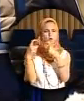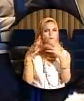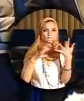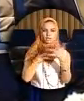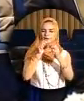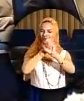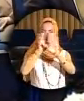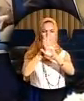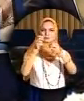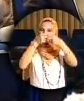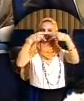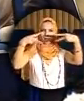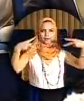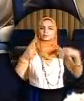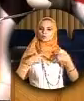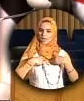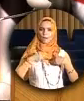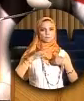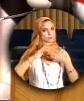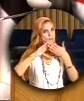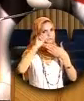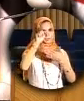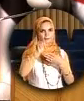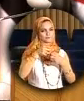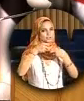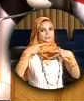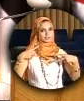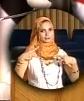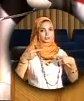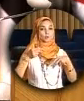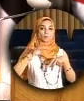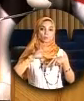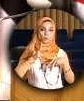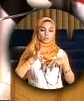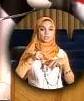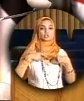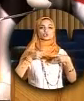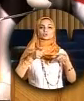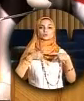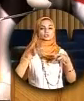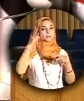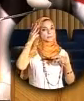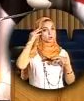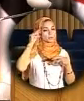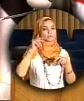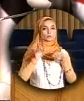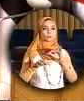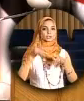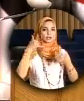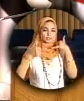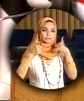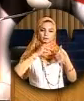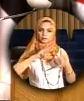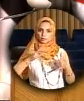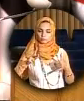as a tool to promote intercultural understanding and tolerance between nations, enhance human security across borders,